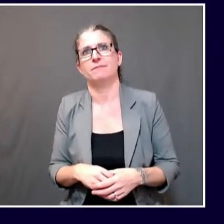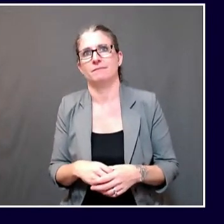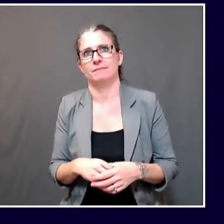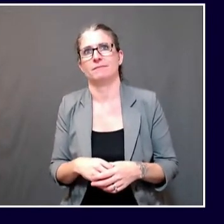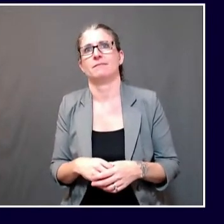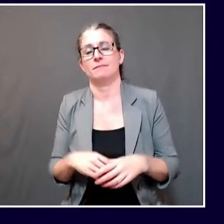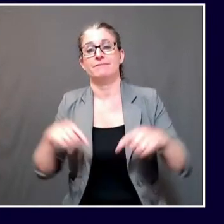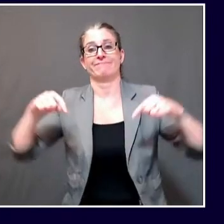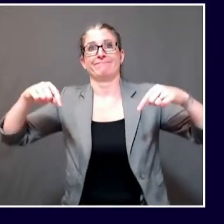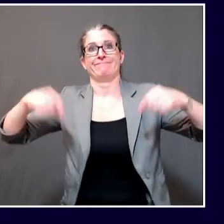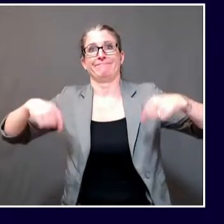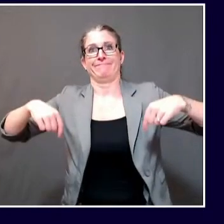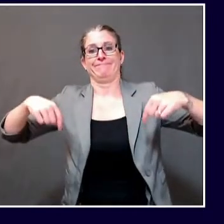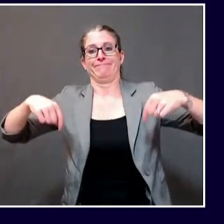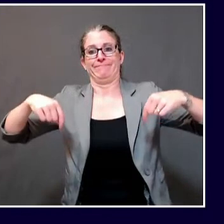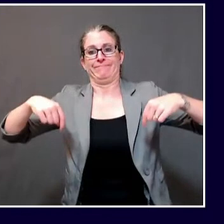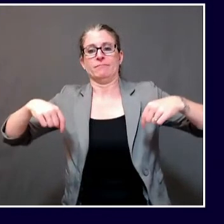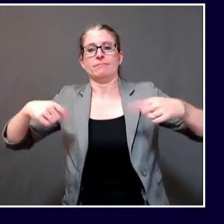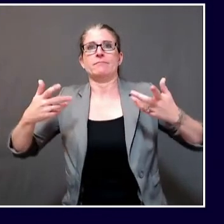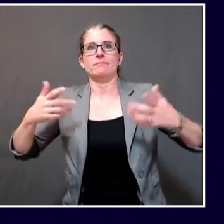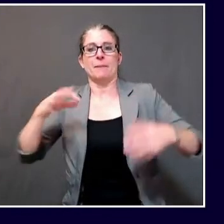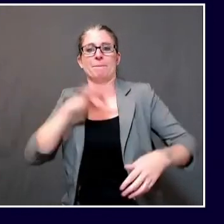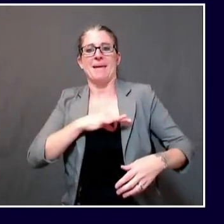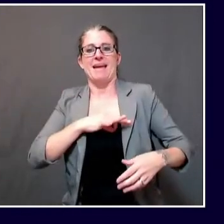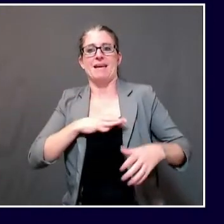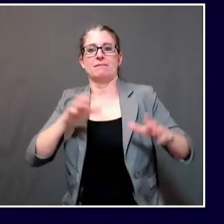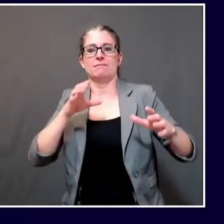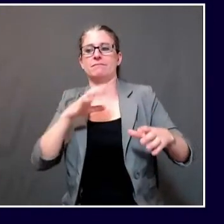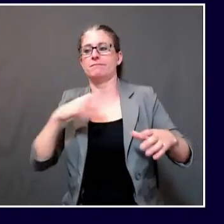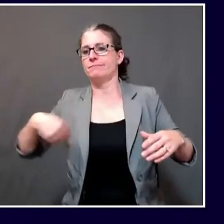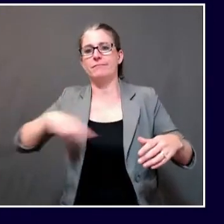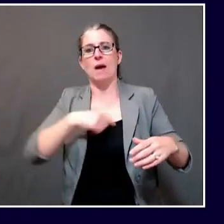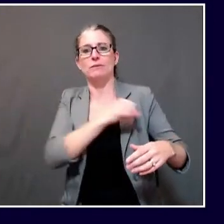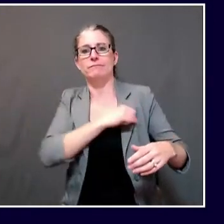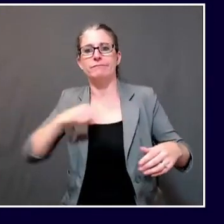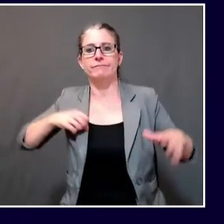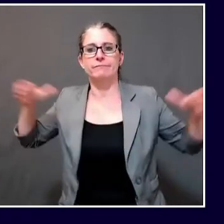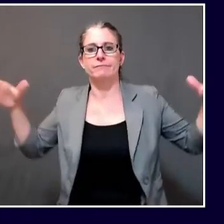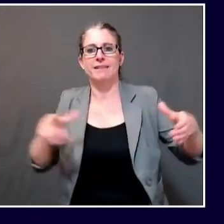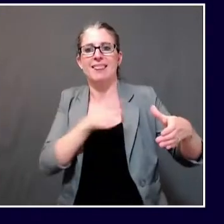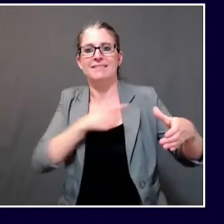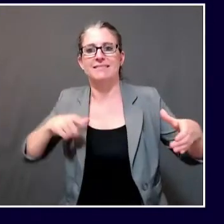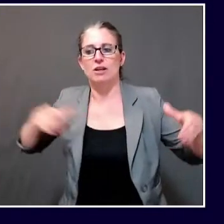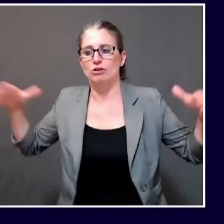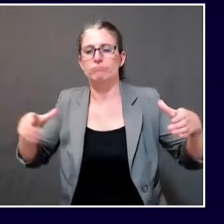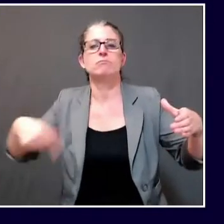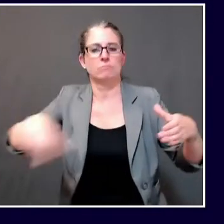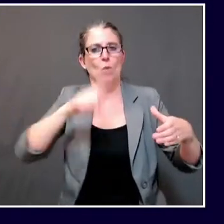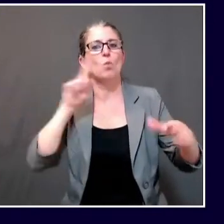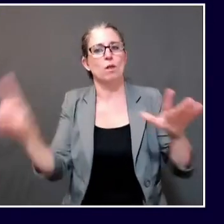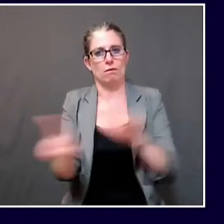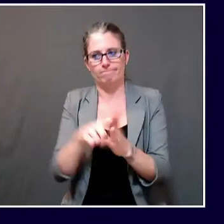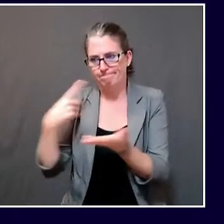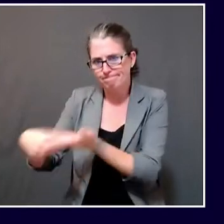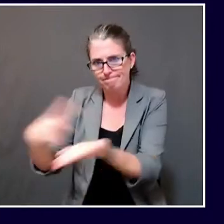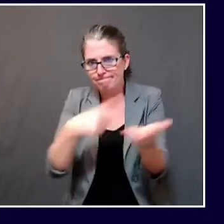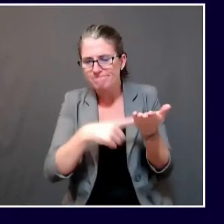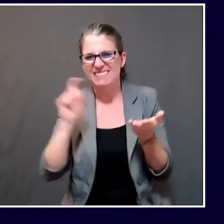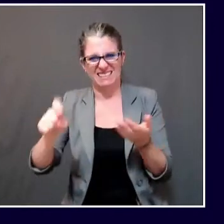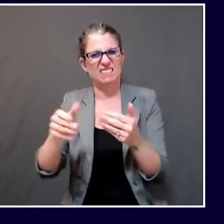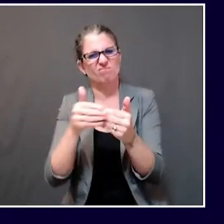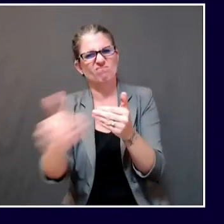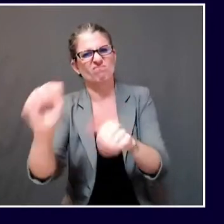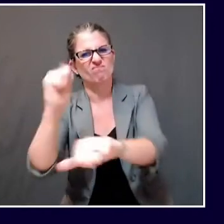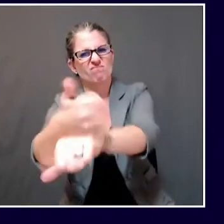we were lacking really was not only the time and the resources, but we also don't have a legal mandate to do it. And while the governor has expansive powers under